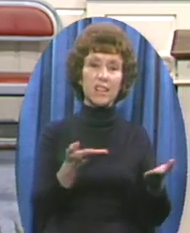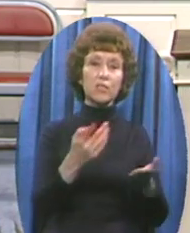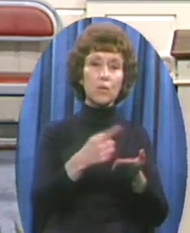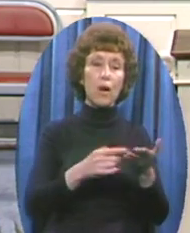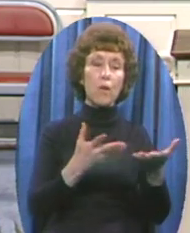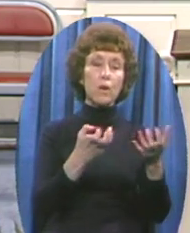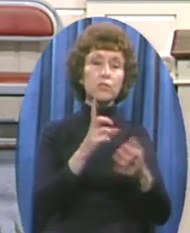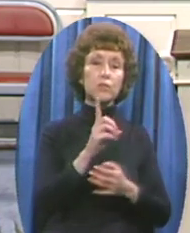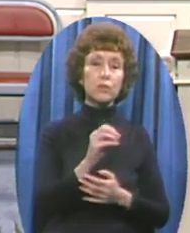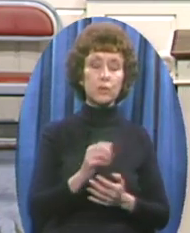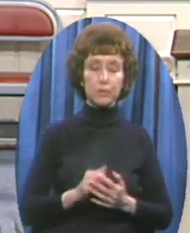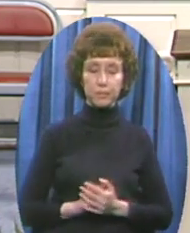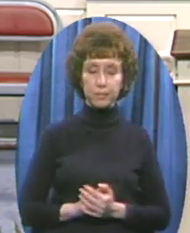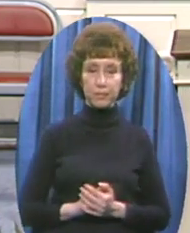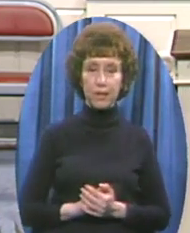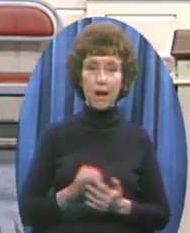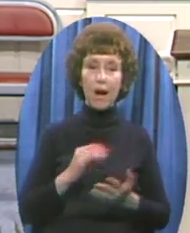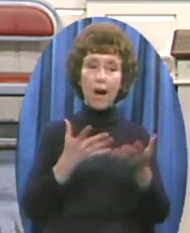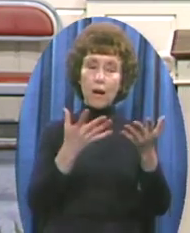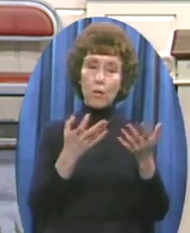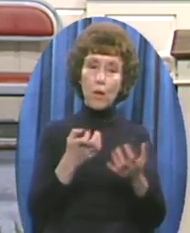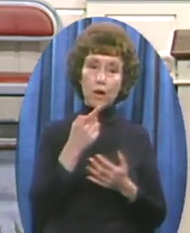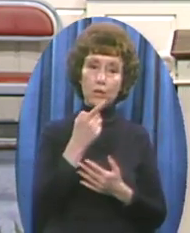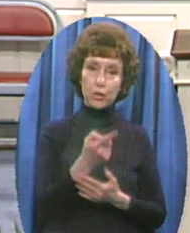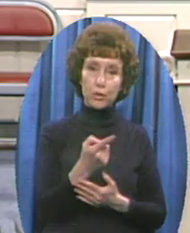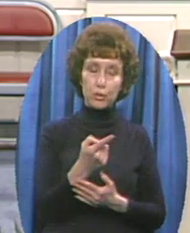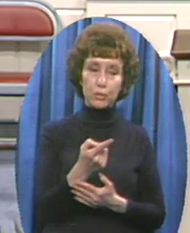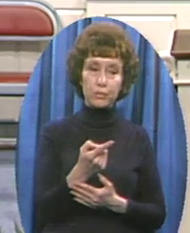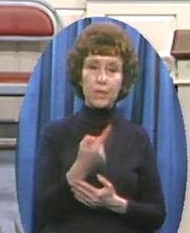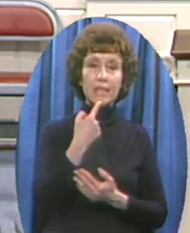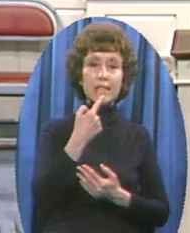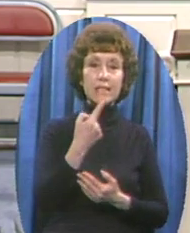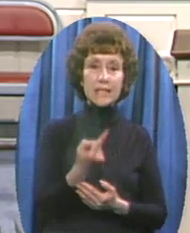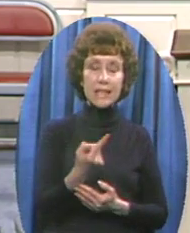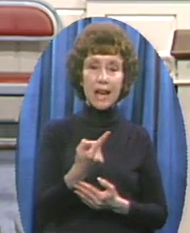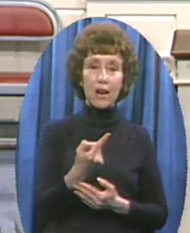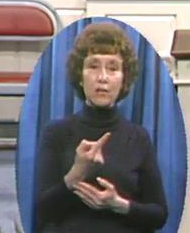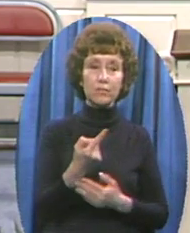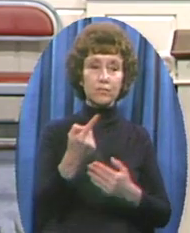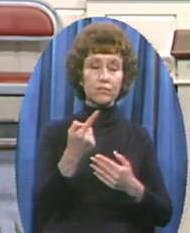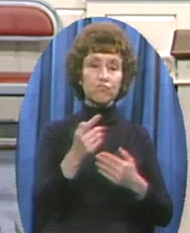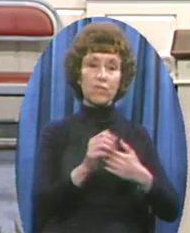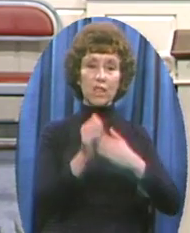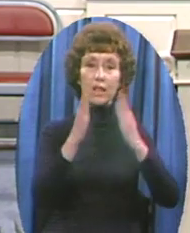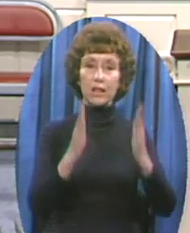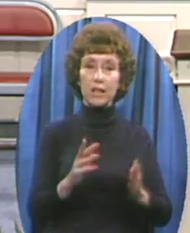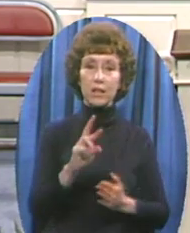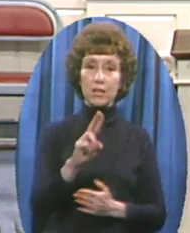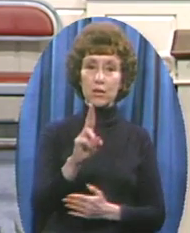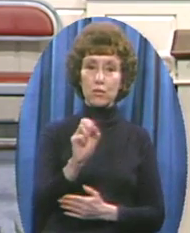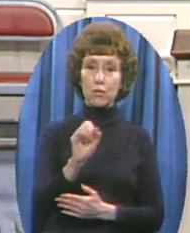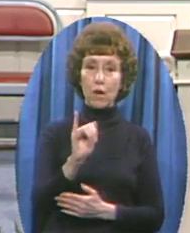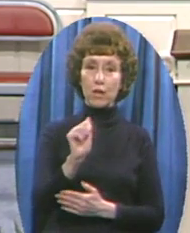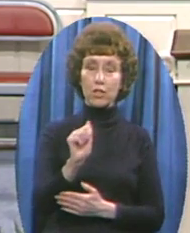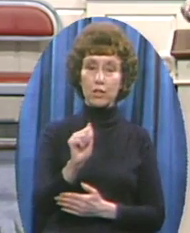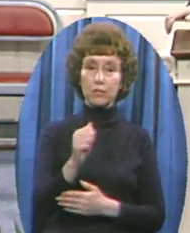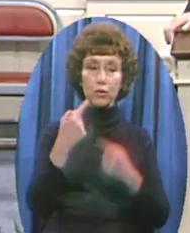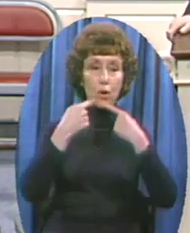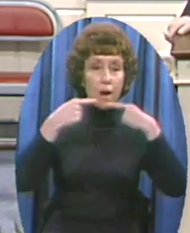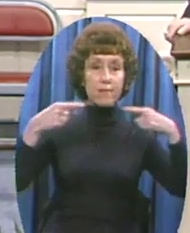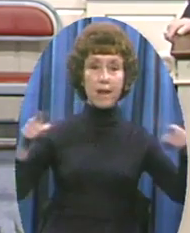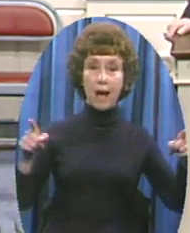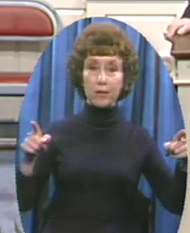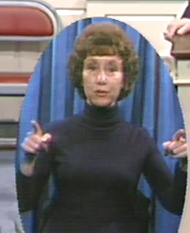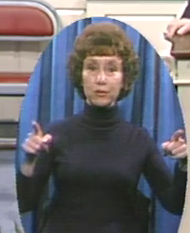those in authority, to announce that 30 days from this announcement, we will allow anyone